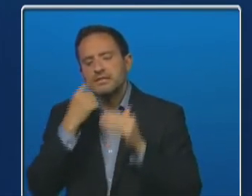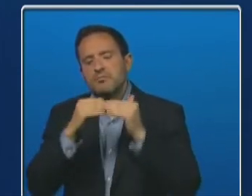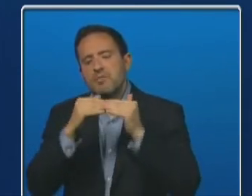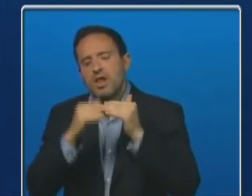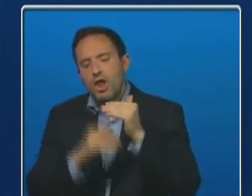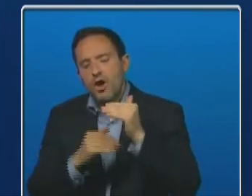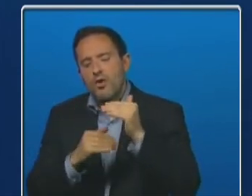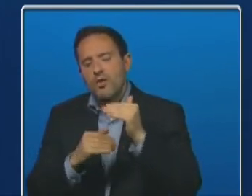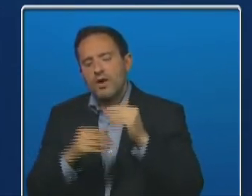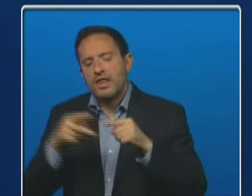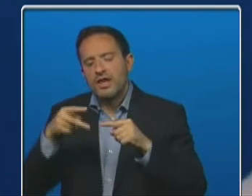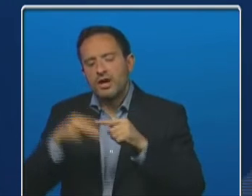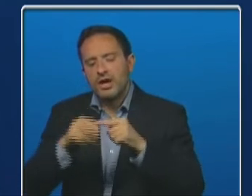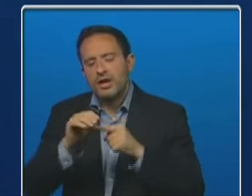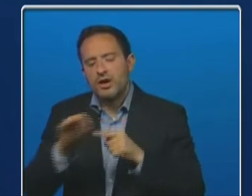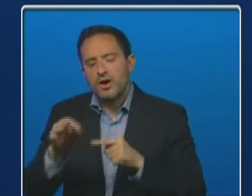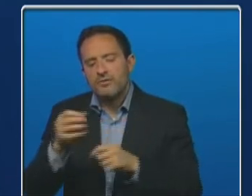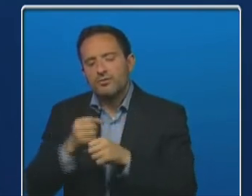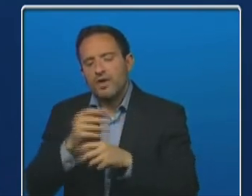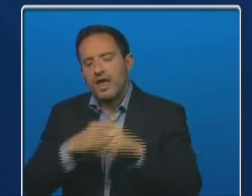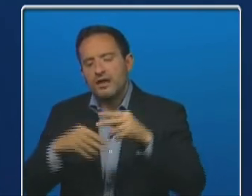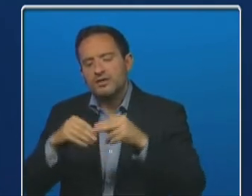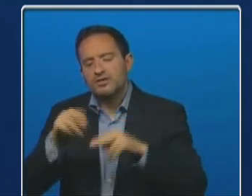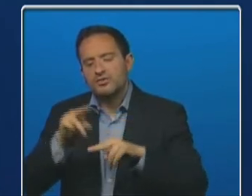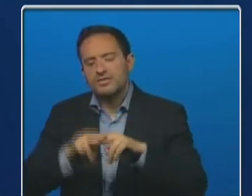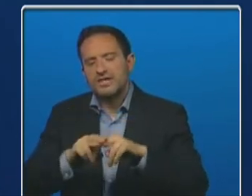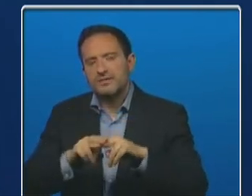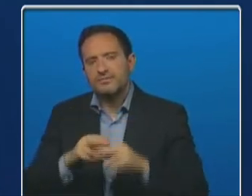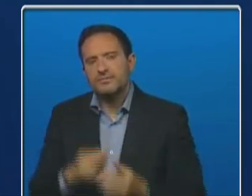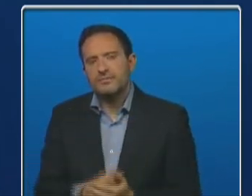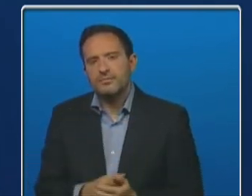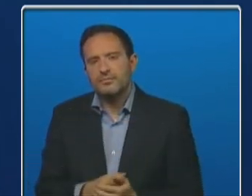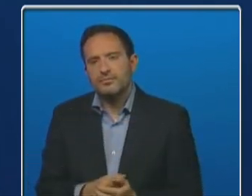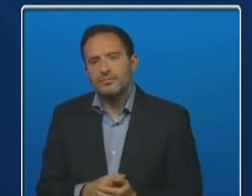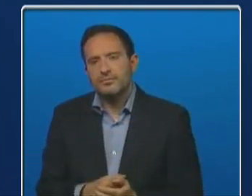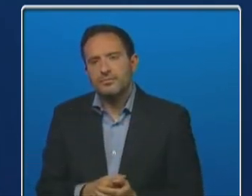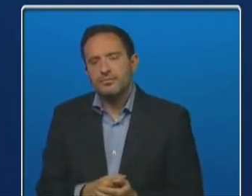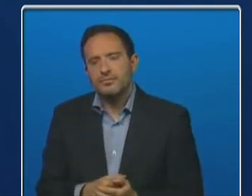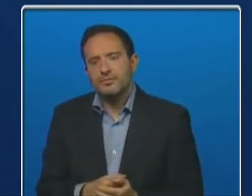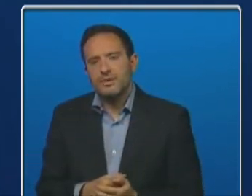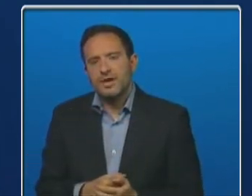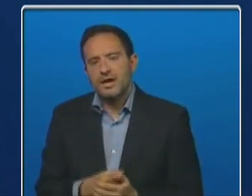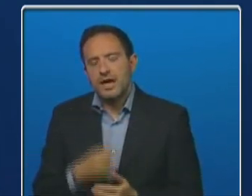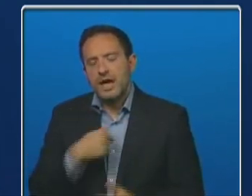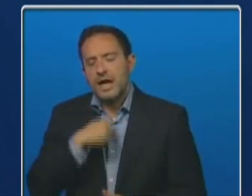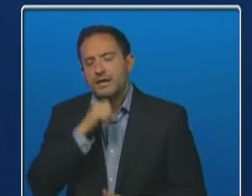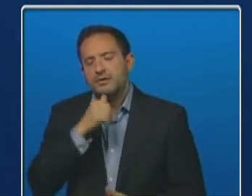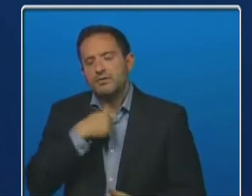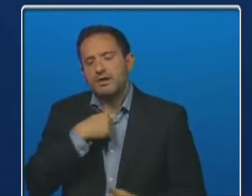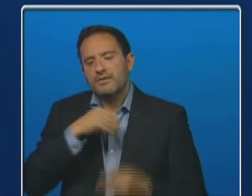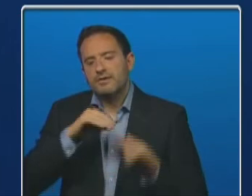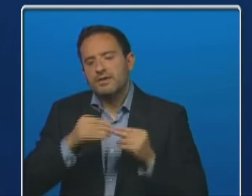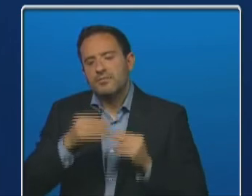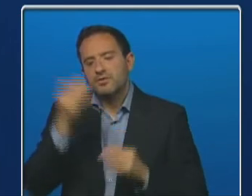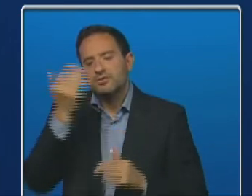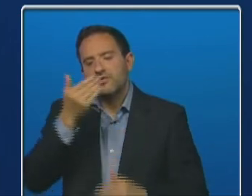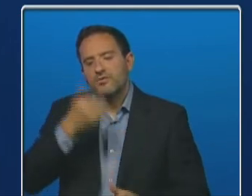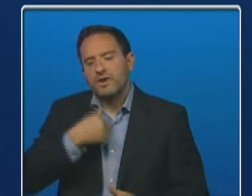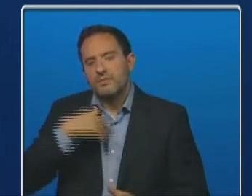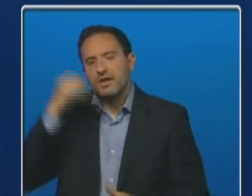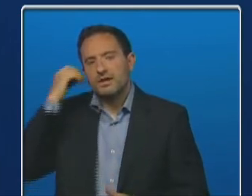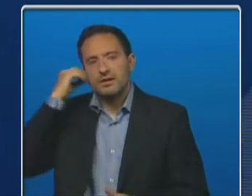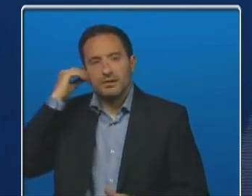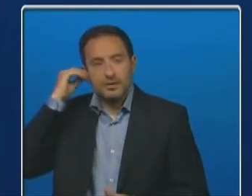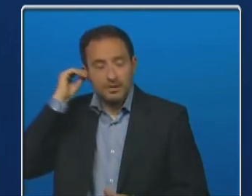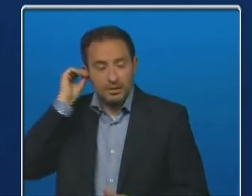cutoff to receive one more seat than they would have. I don't have the numbers in front of me for